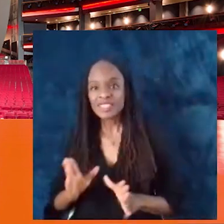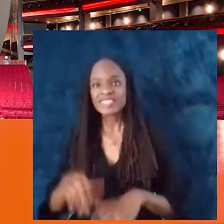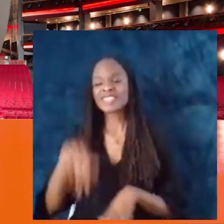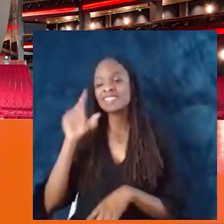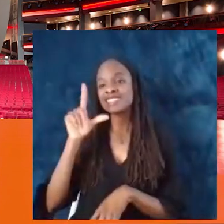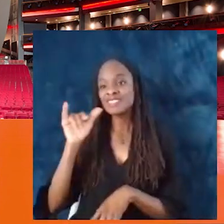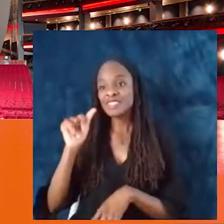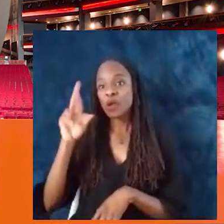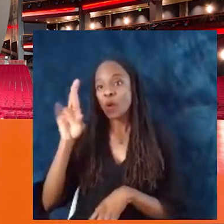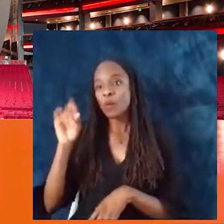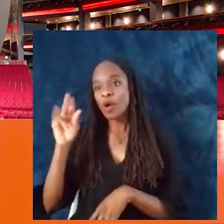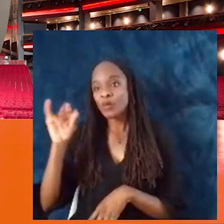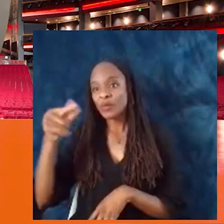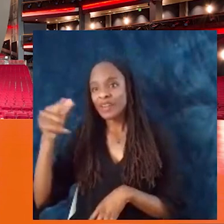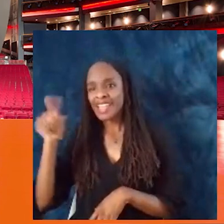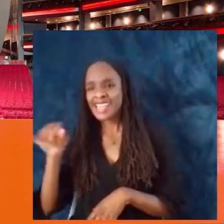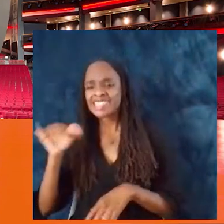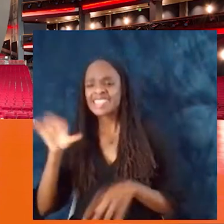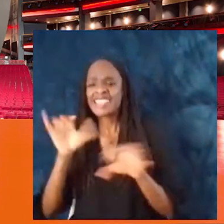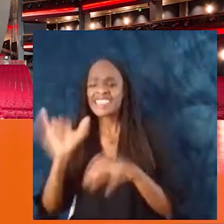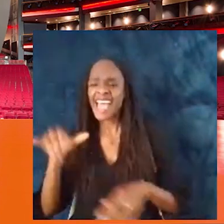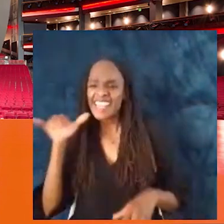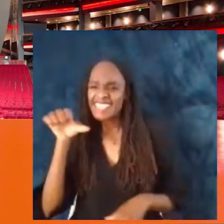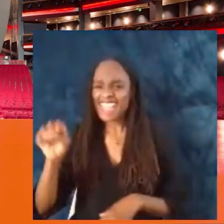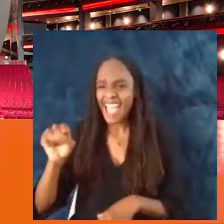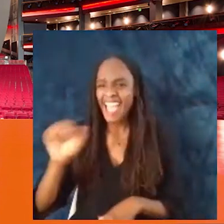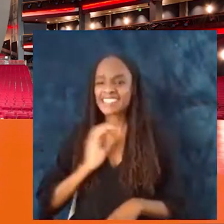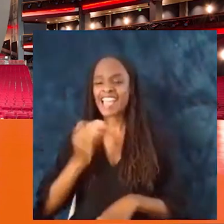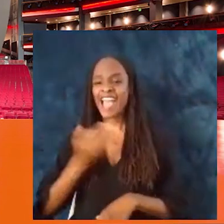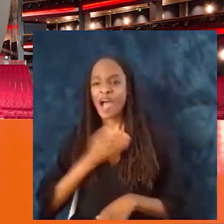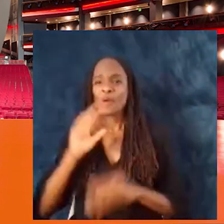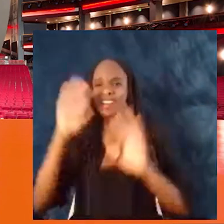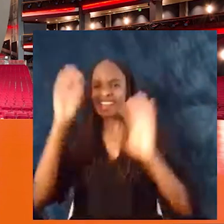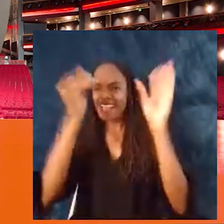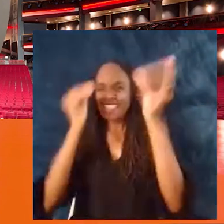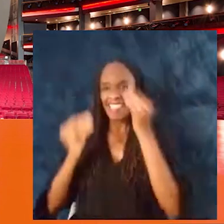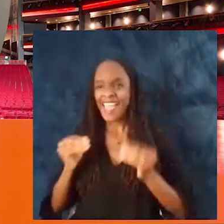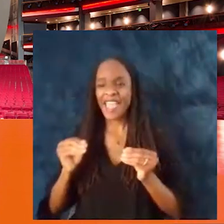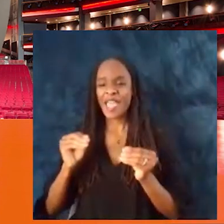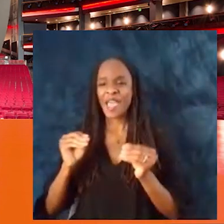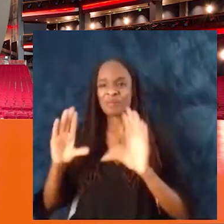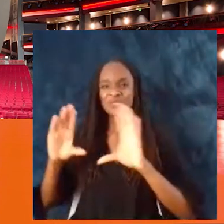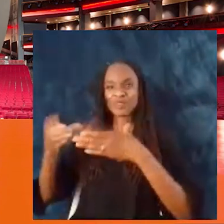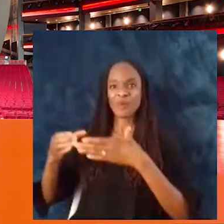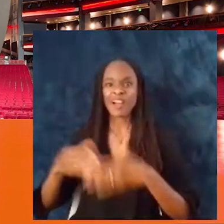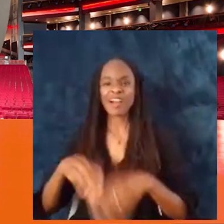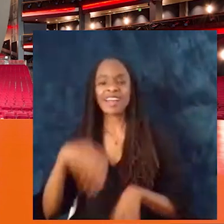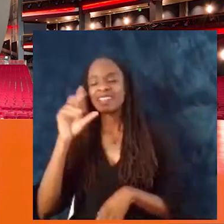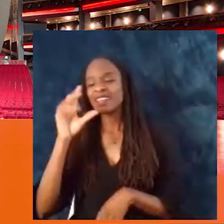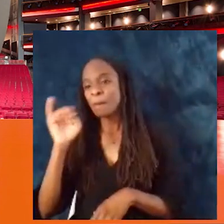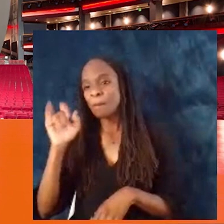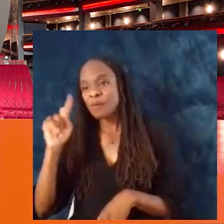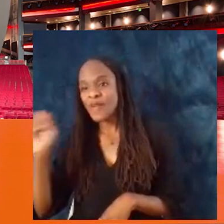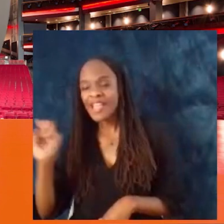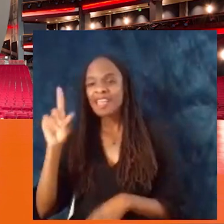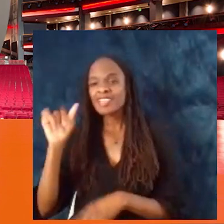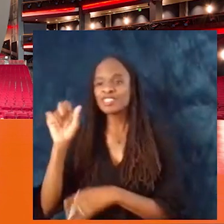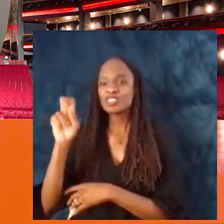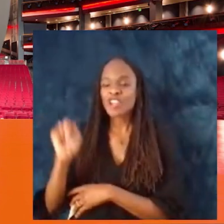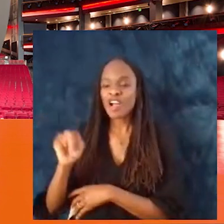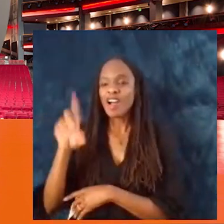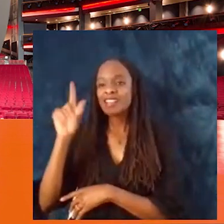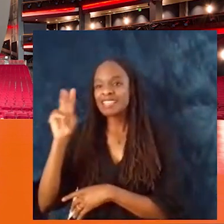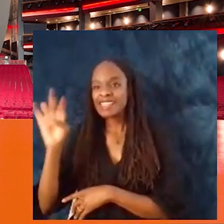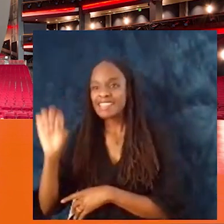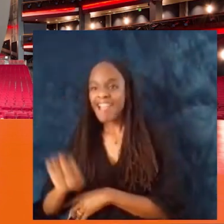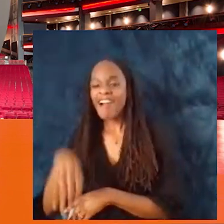Elise Rodriguez, we did that. Yes. Our glam squad for Nene Tubom, Brooke, Deshaun, Danielle, our cinematographer,